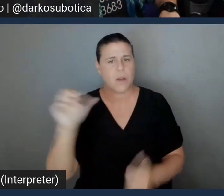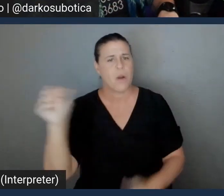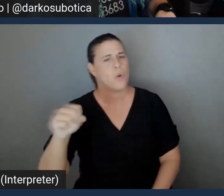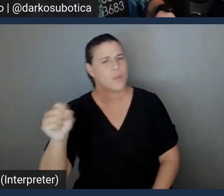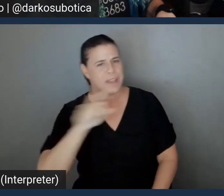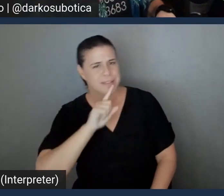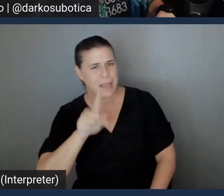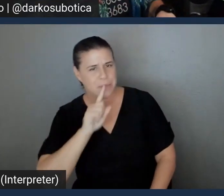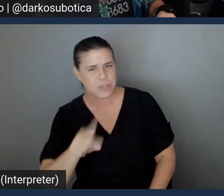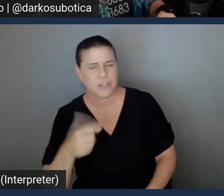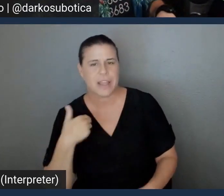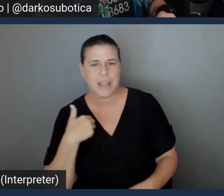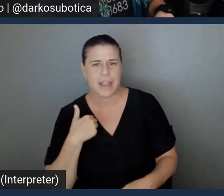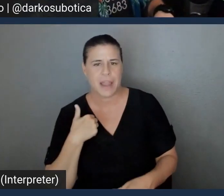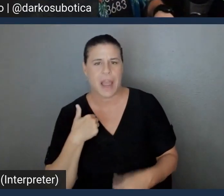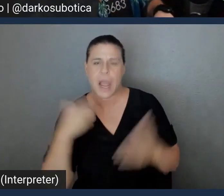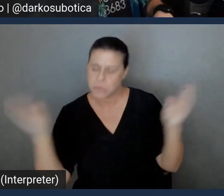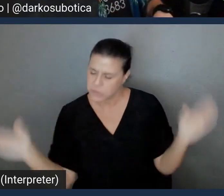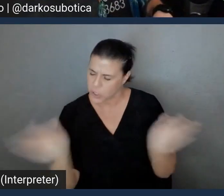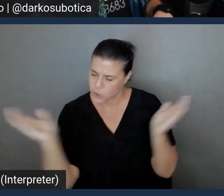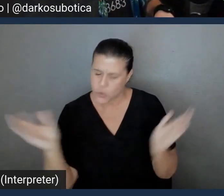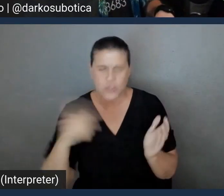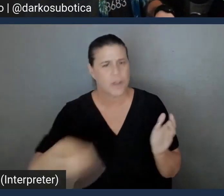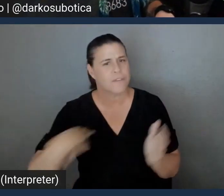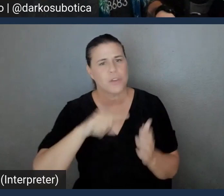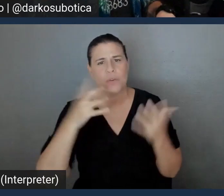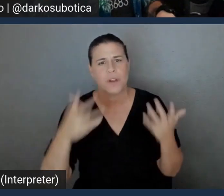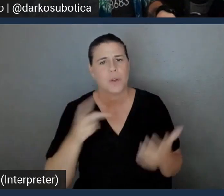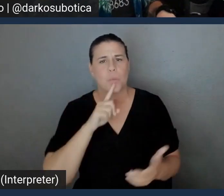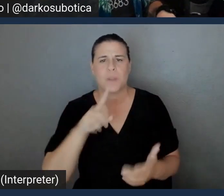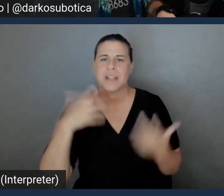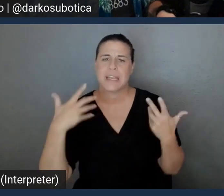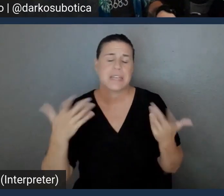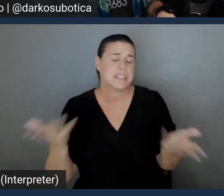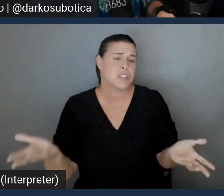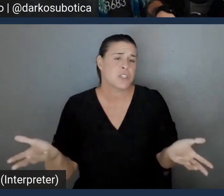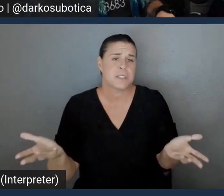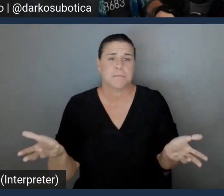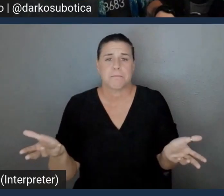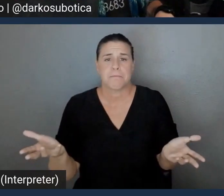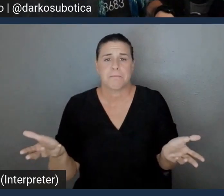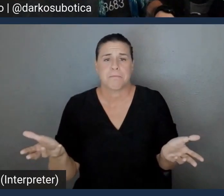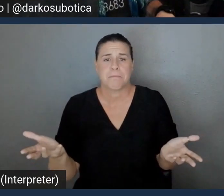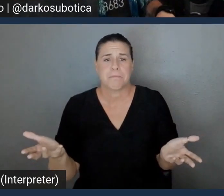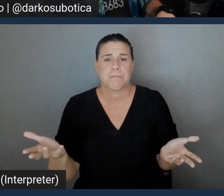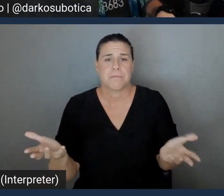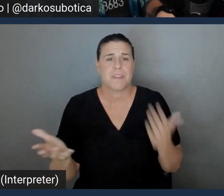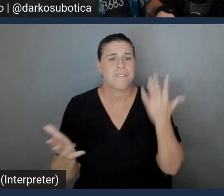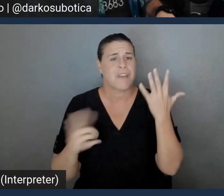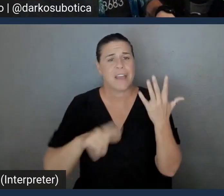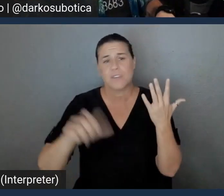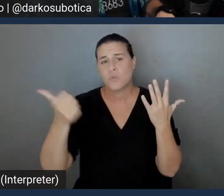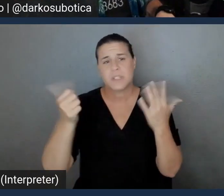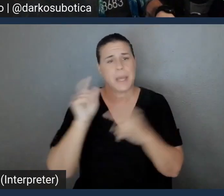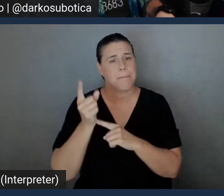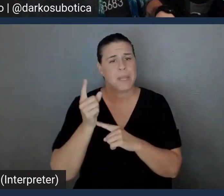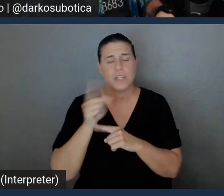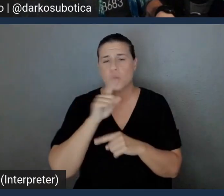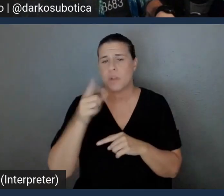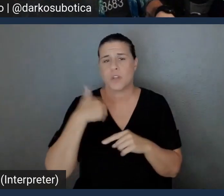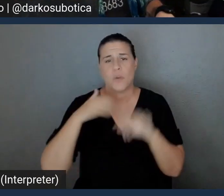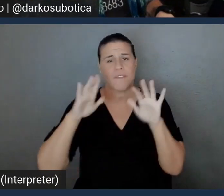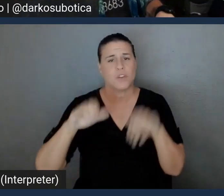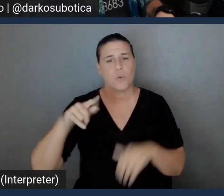absolutely. Yeah, I would highly encourage everyone. Like you've seen, right? It's a matter of like just 5 or 10 minutes where you just have to put a file in an